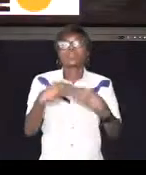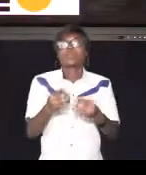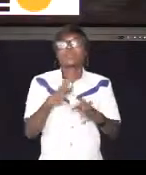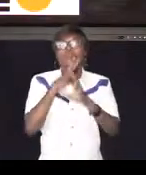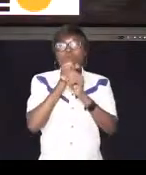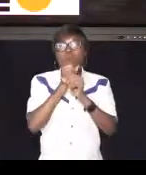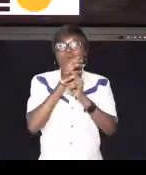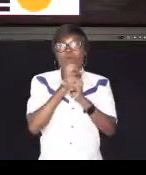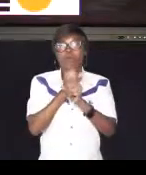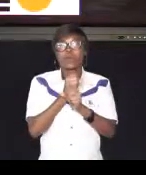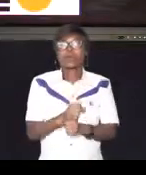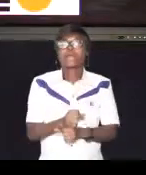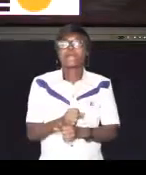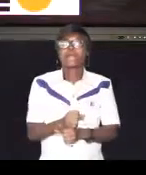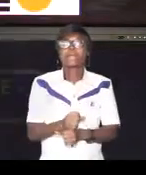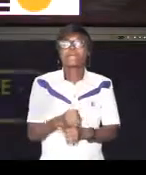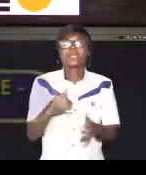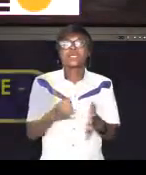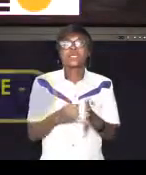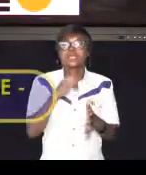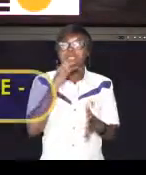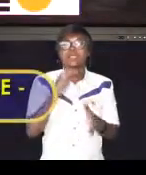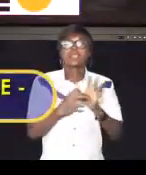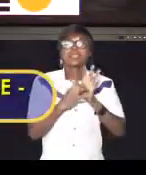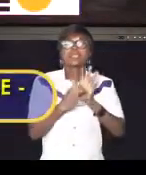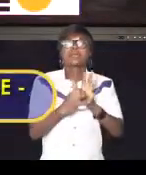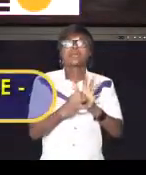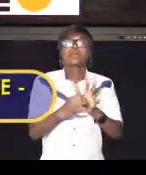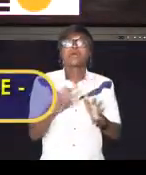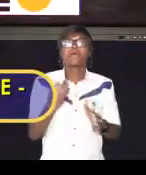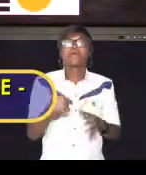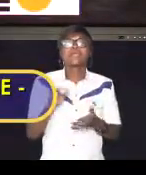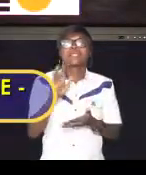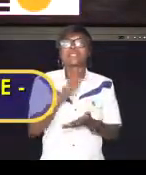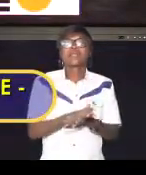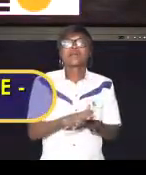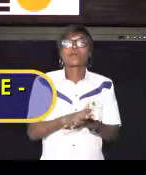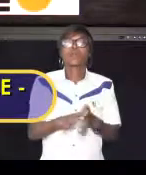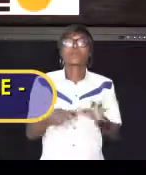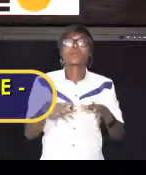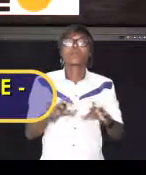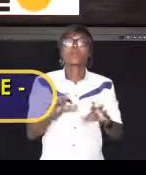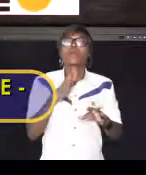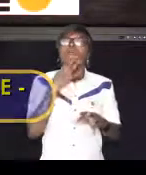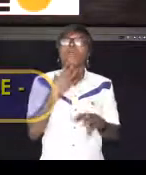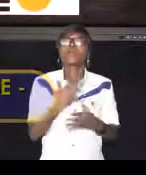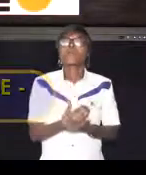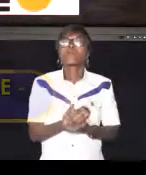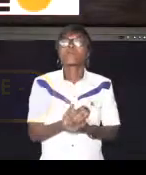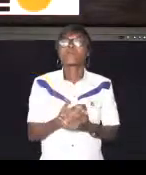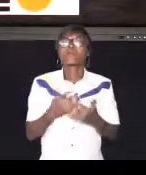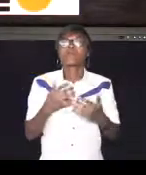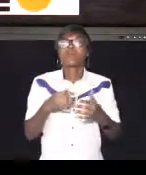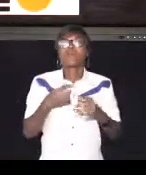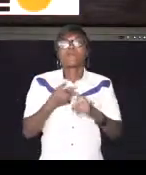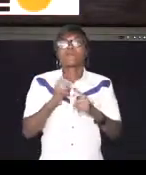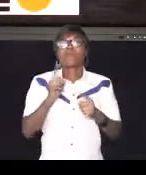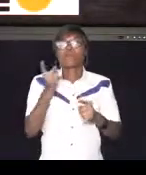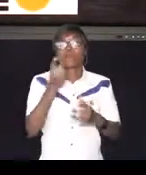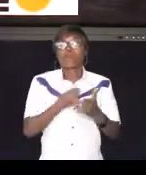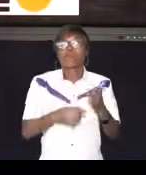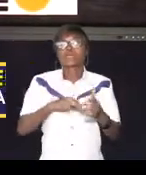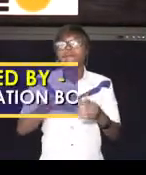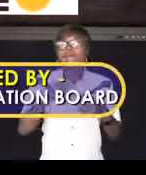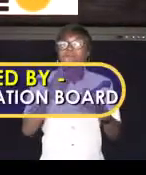you orange. Orange is an example of secondary color. Now, from what